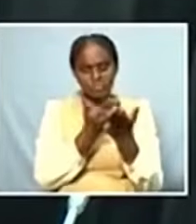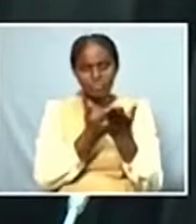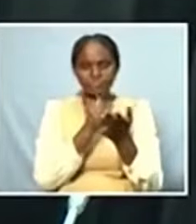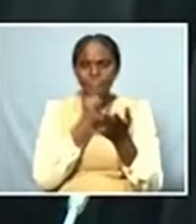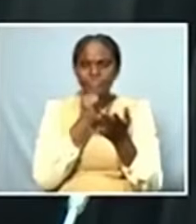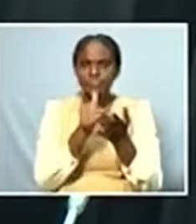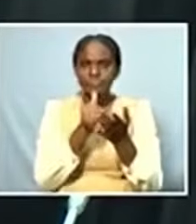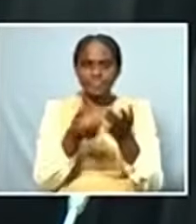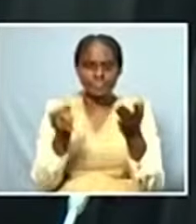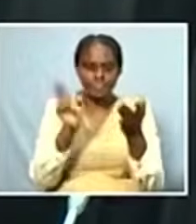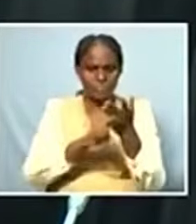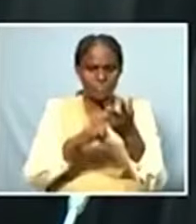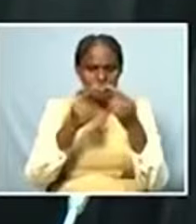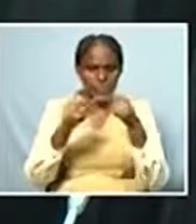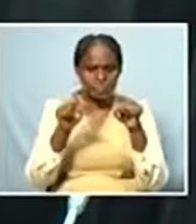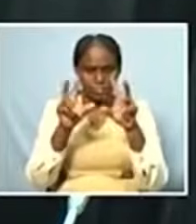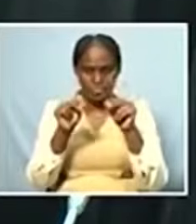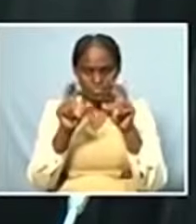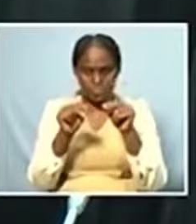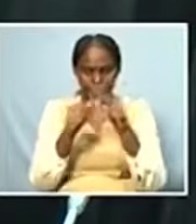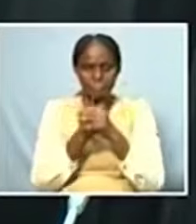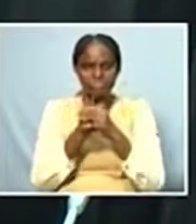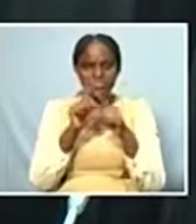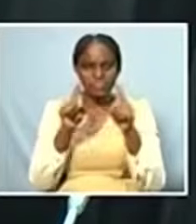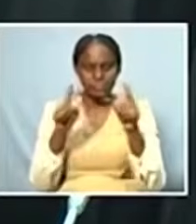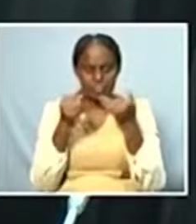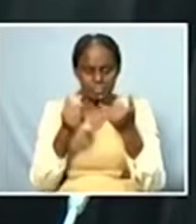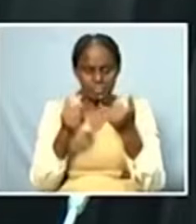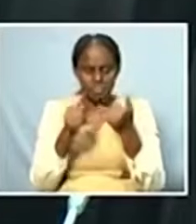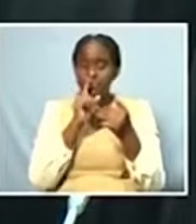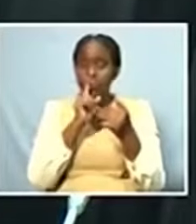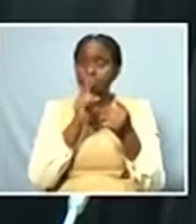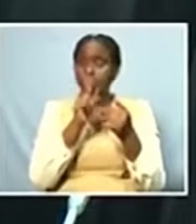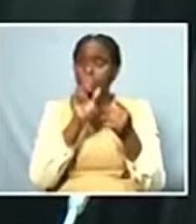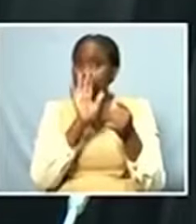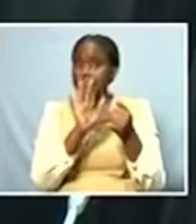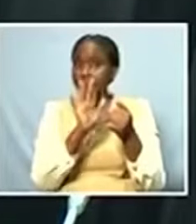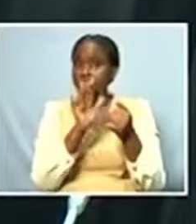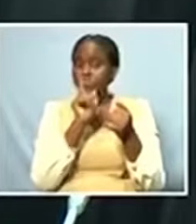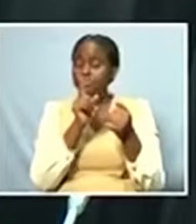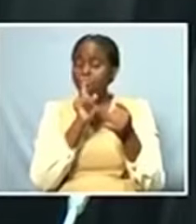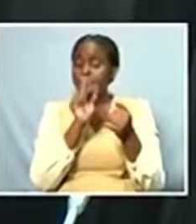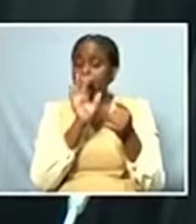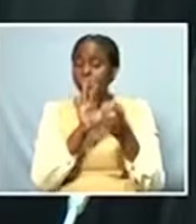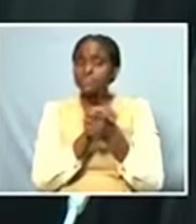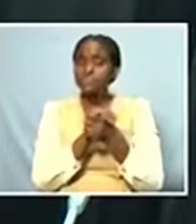doesn't reoccur. But the truth is that